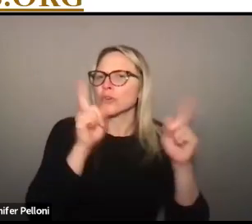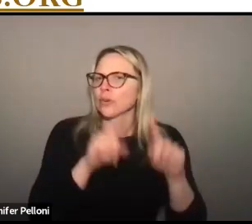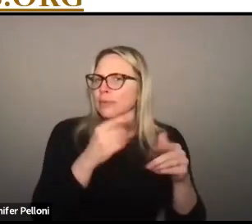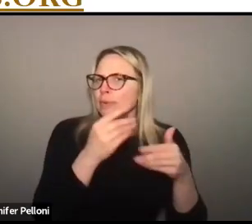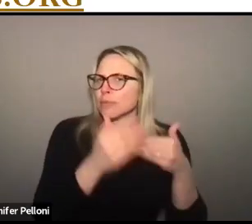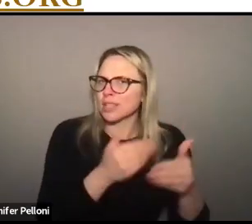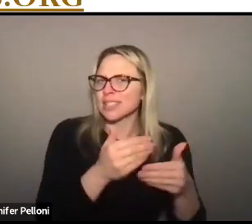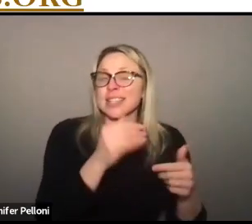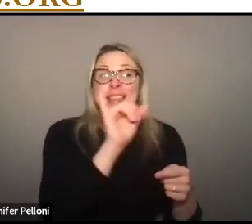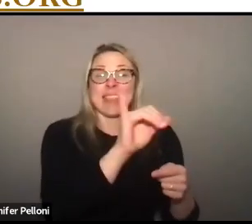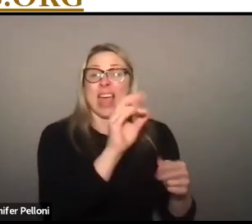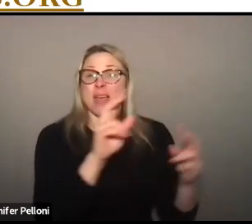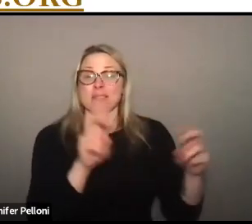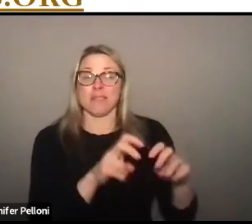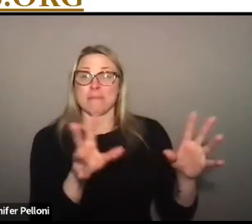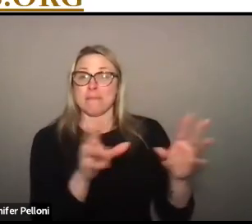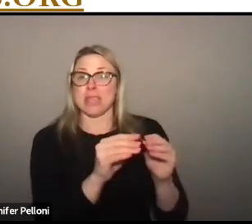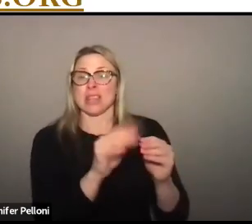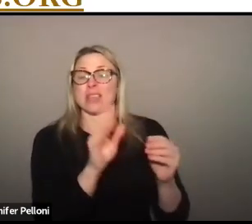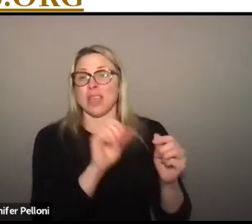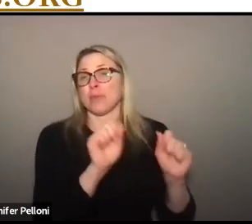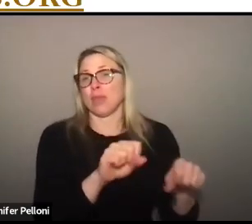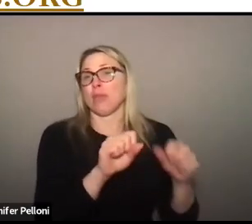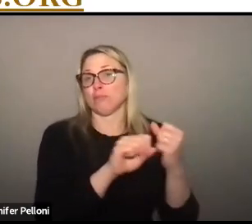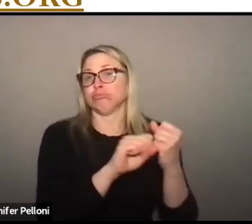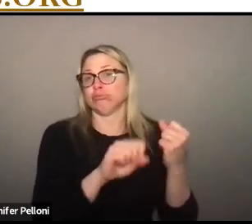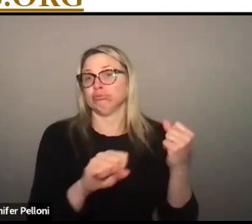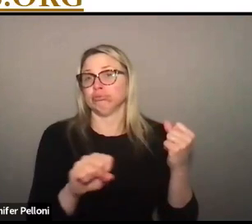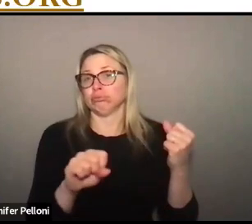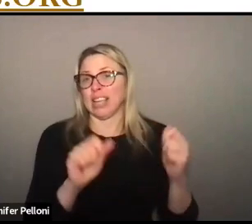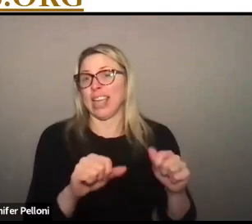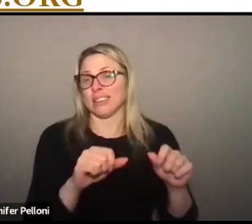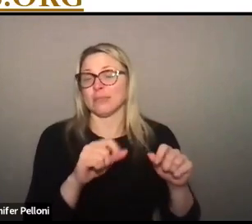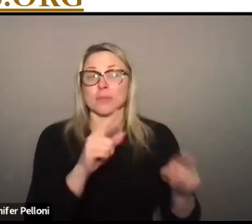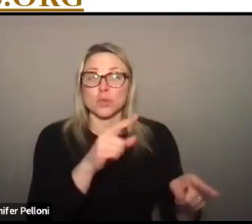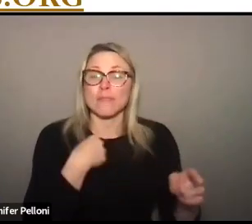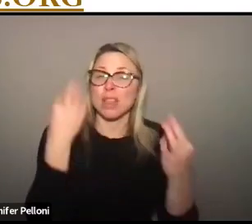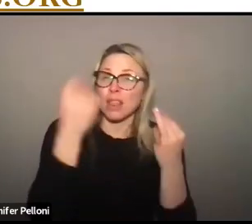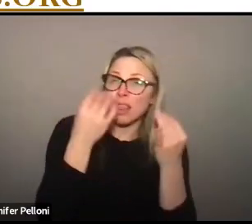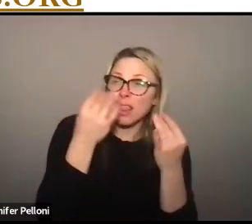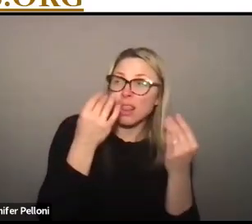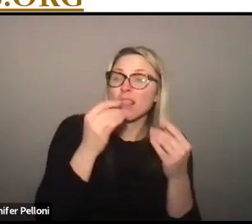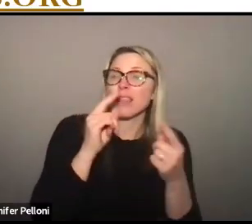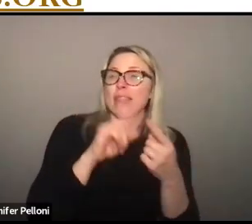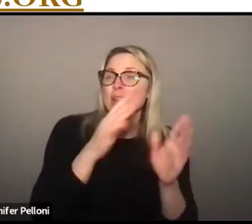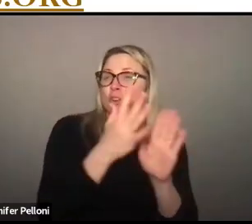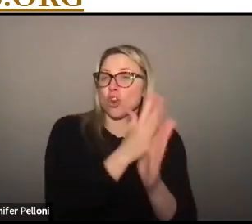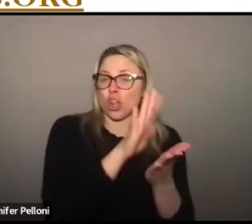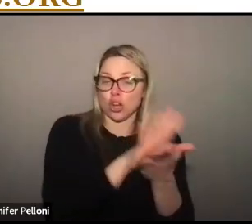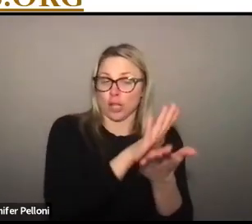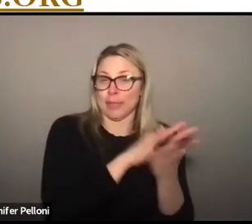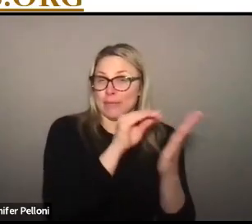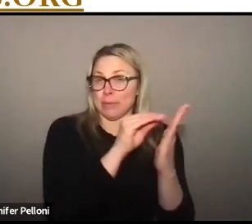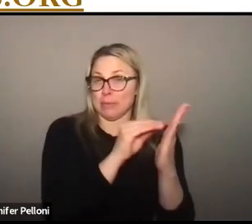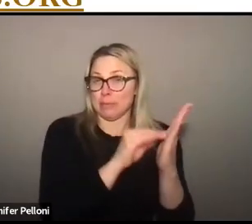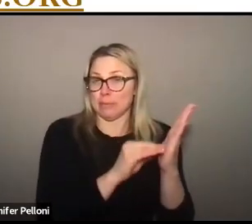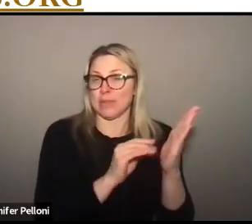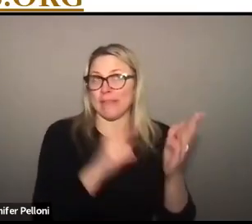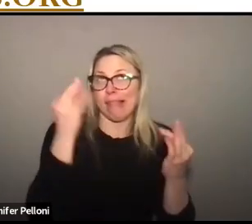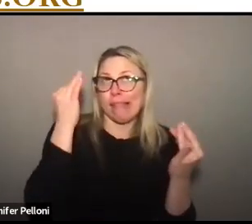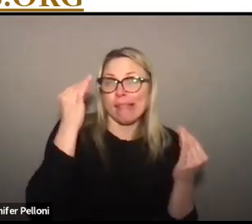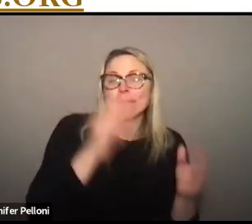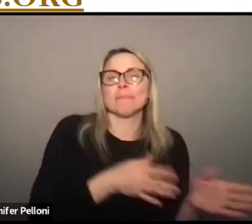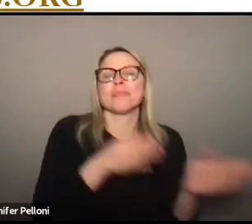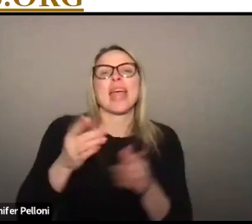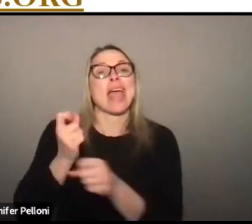take a little while because there's a lot that you have to think through when completing that document. And then the annual fees,